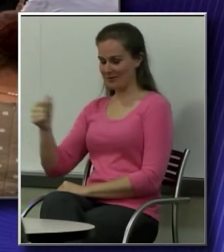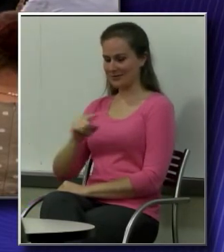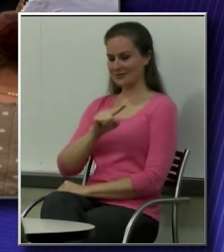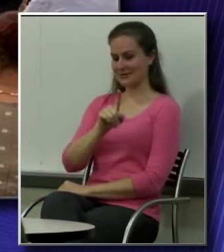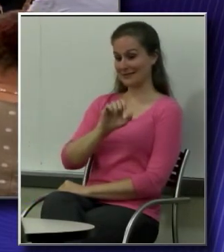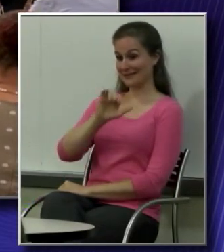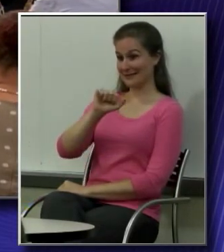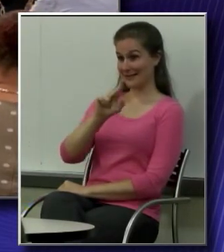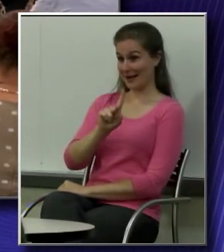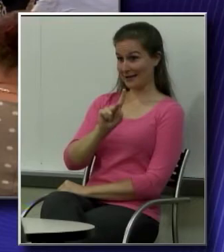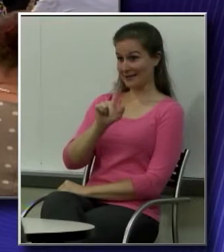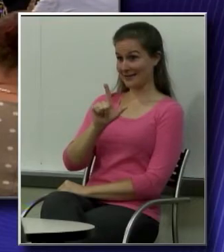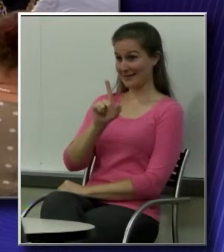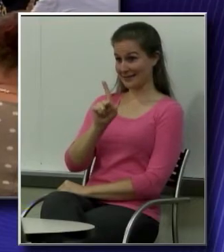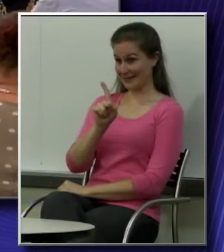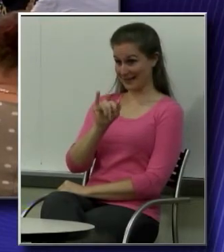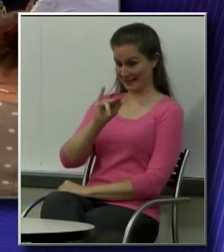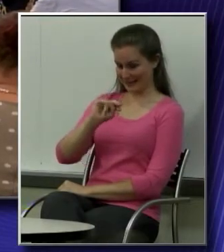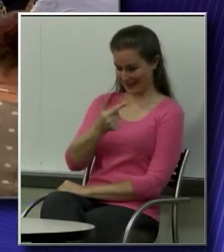G.A. Sawasink,